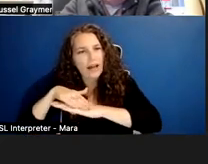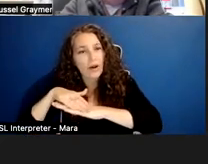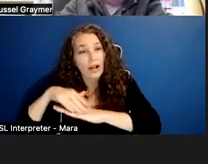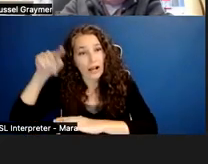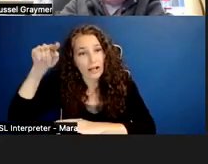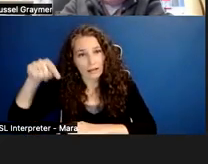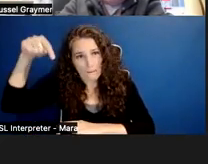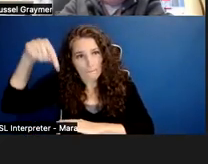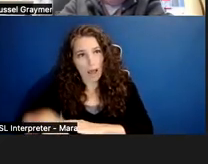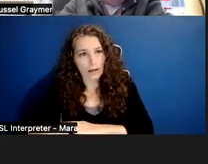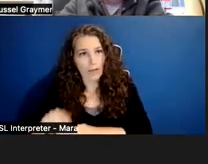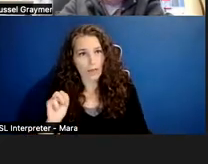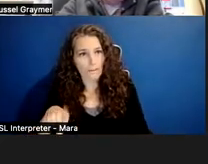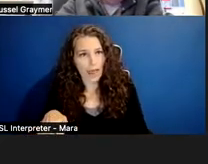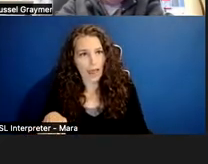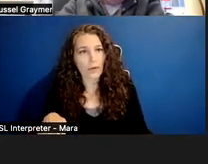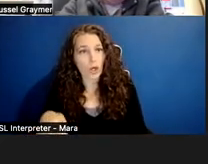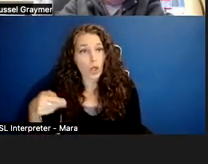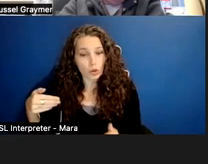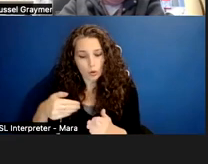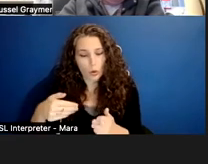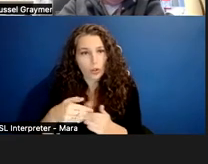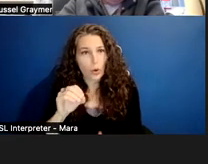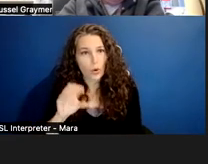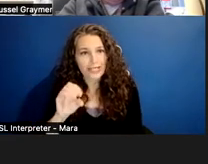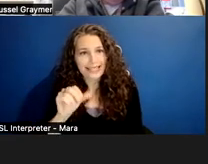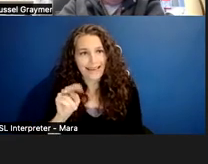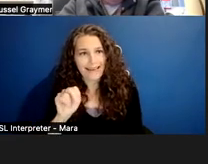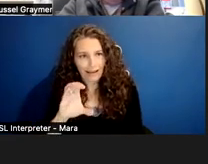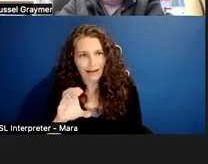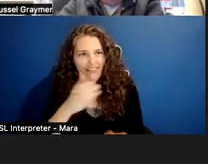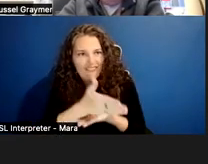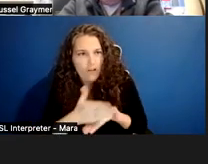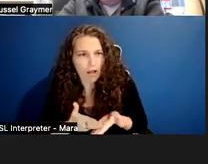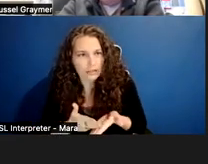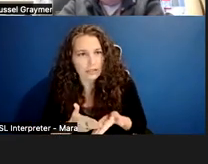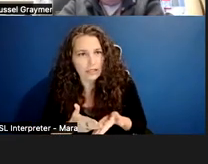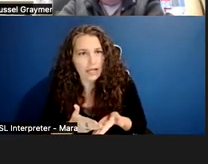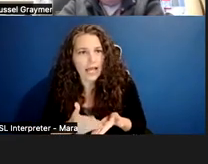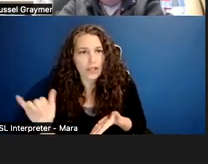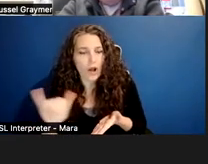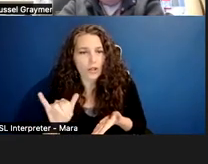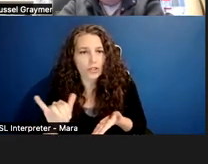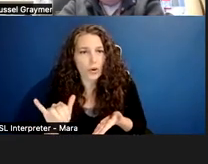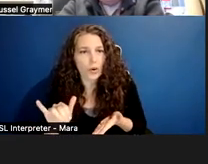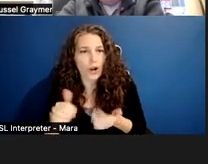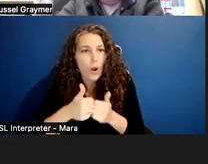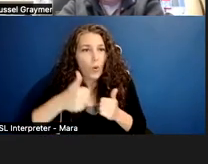going off away from the oceanic fault towards the top of the map or the